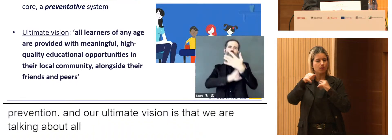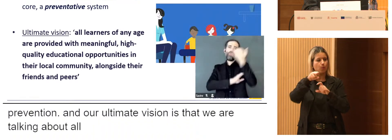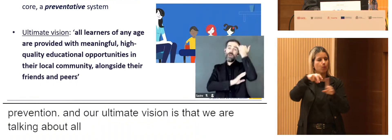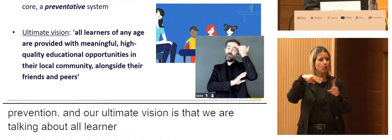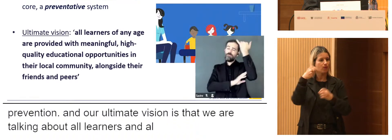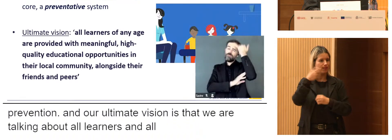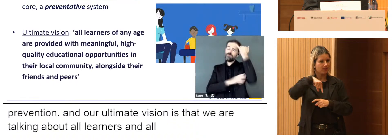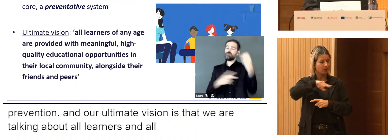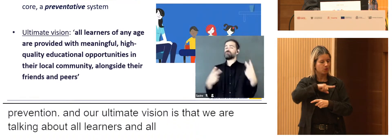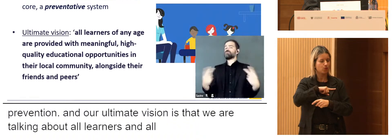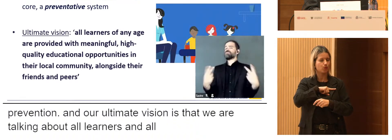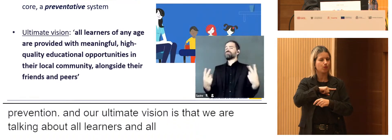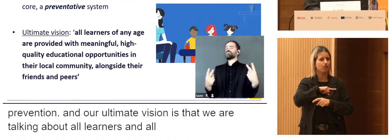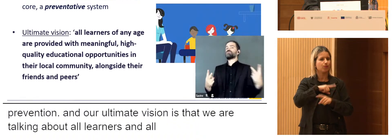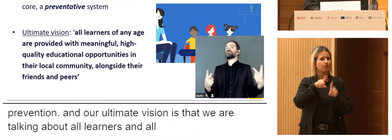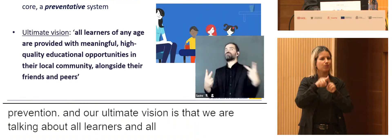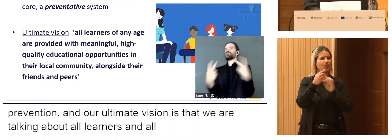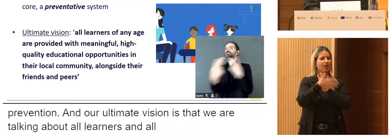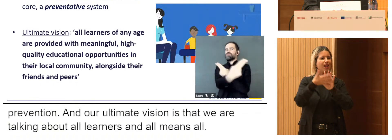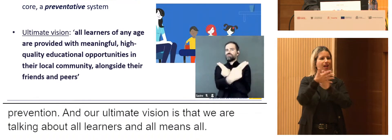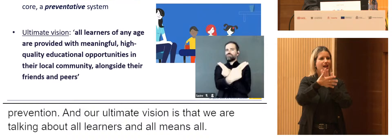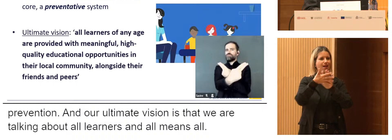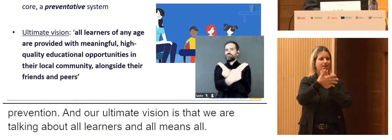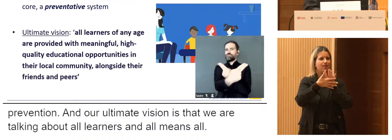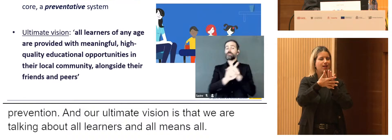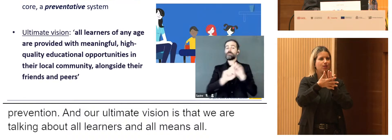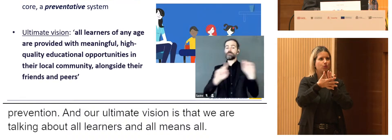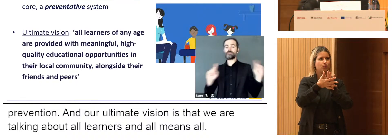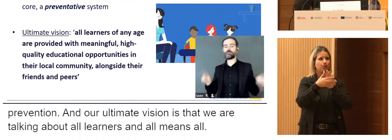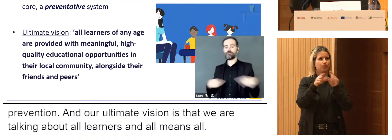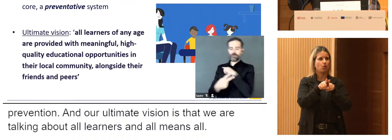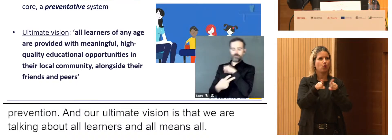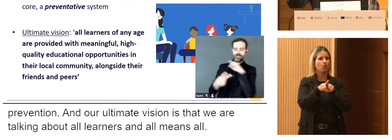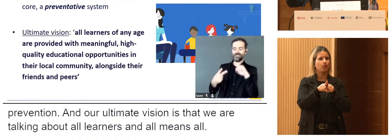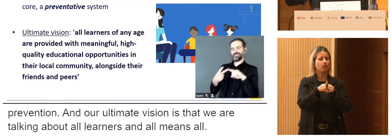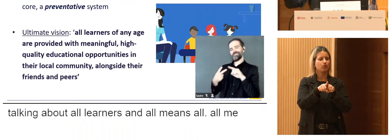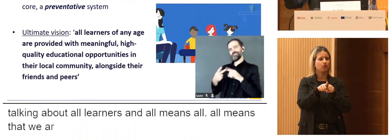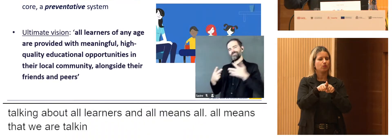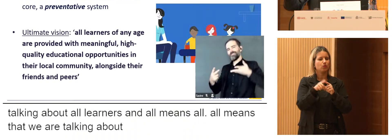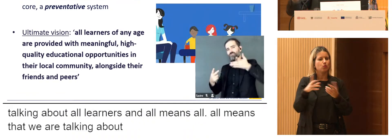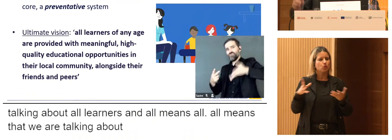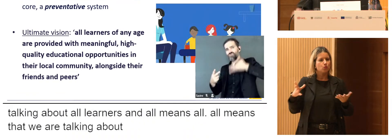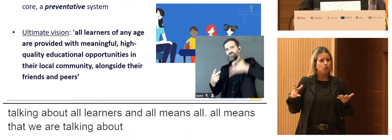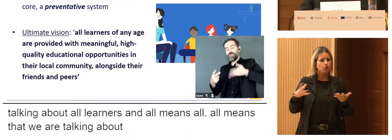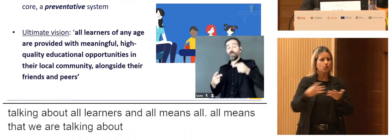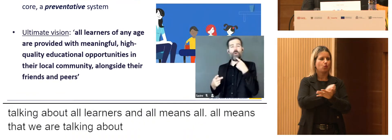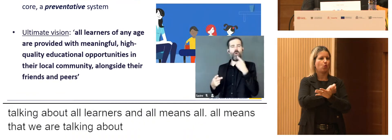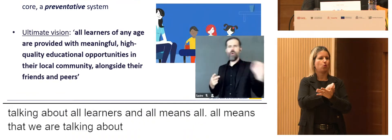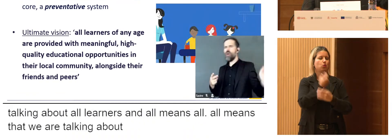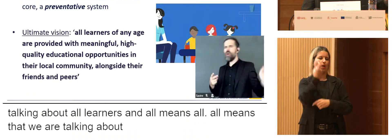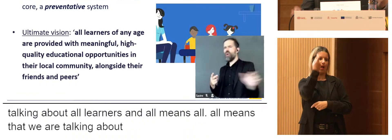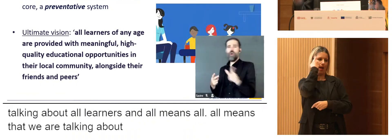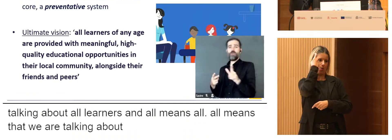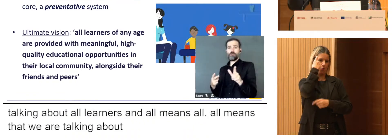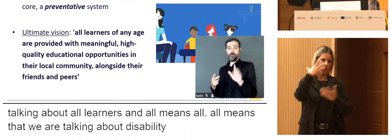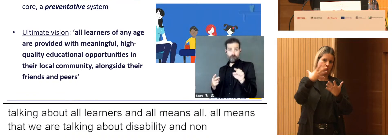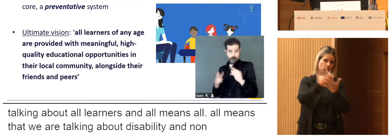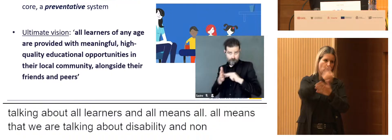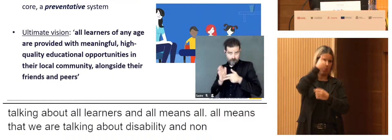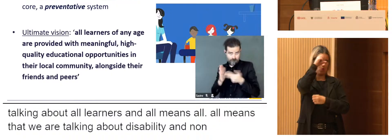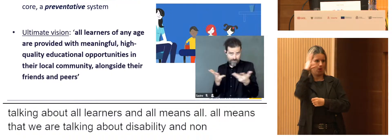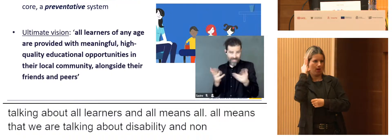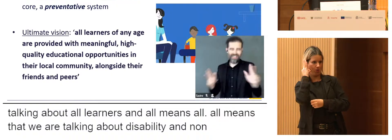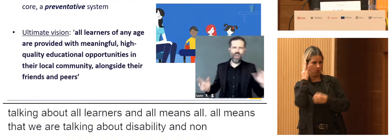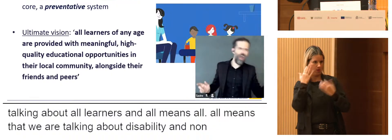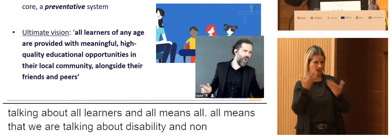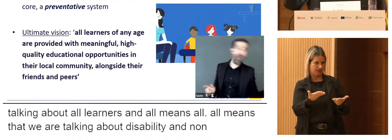all means all. All means that we are talking about disability and non-disability,